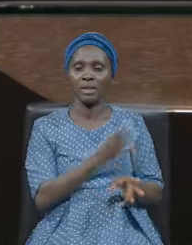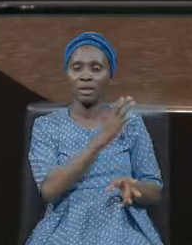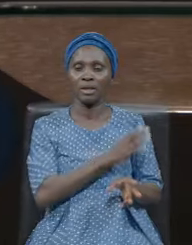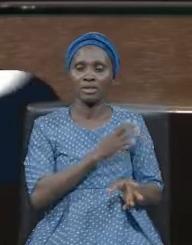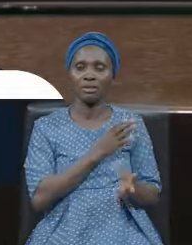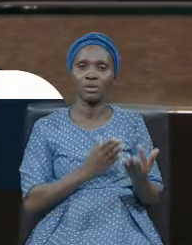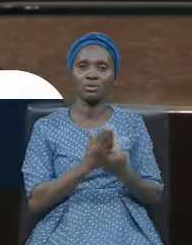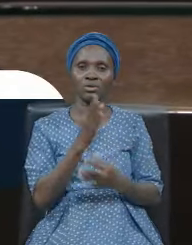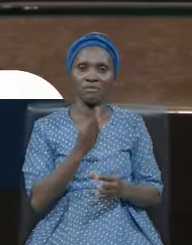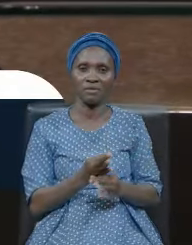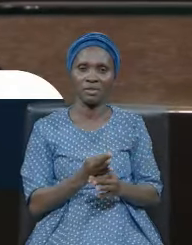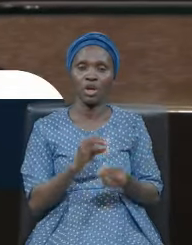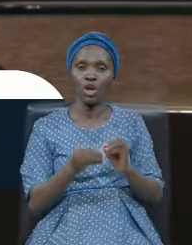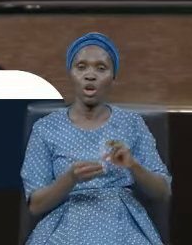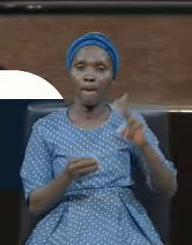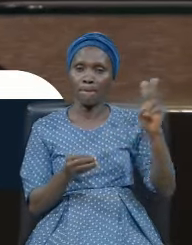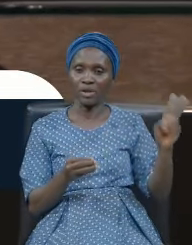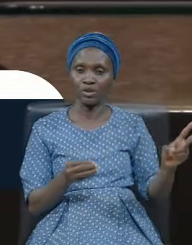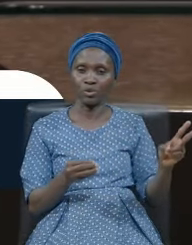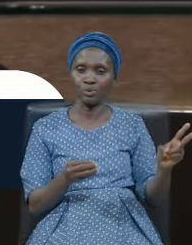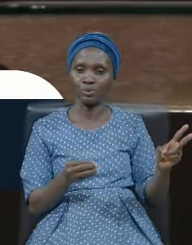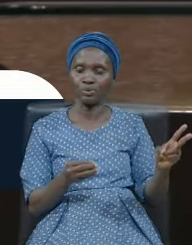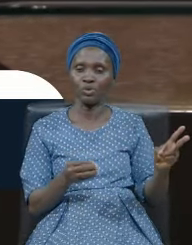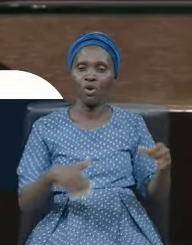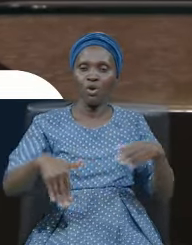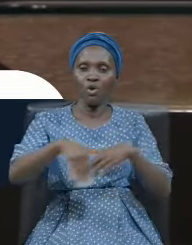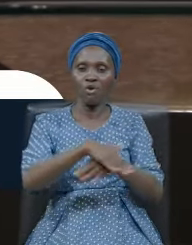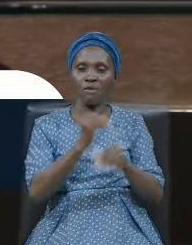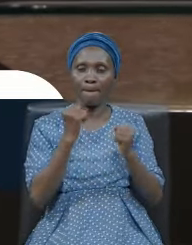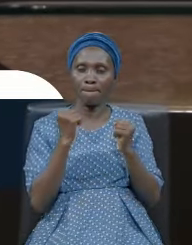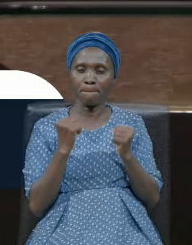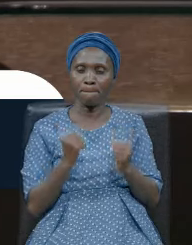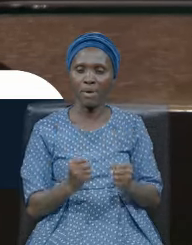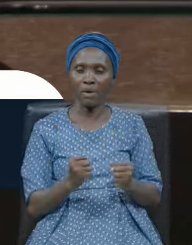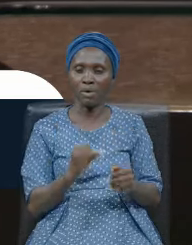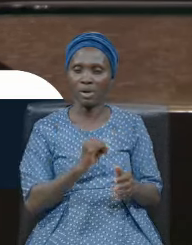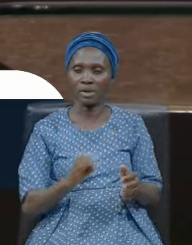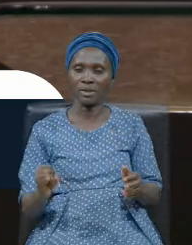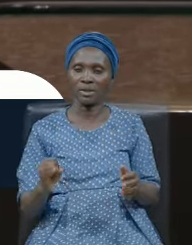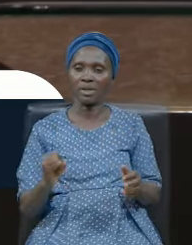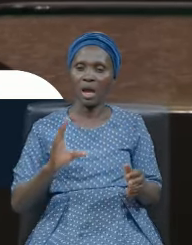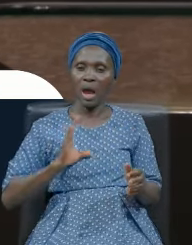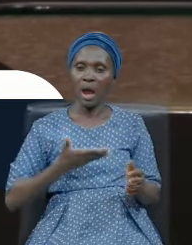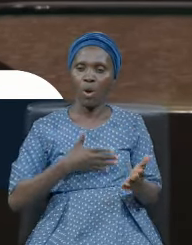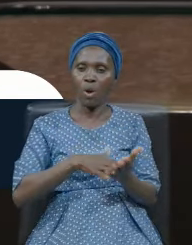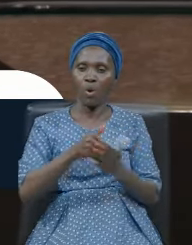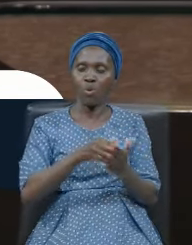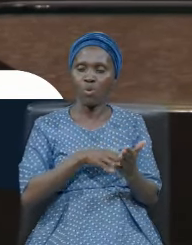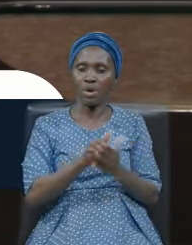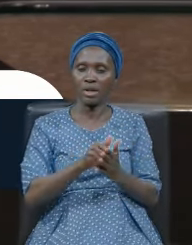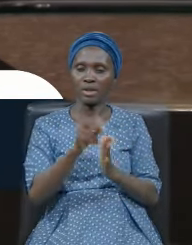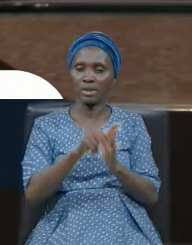overpowering our weakness and willfulness by grace through faith. Number